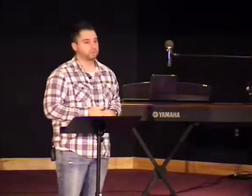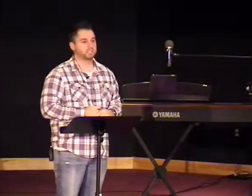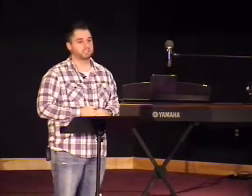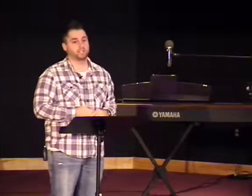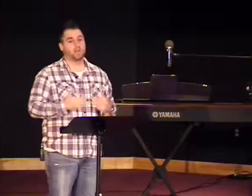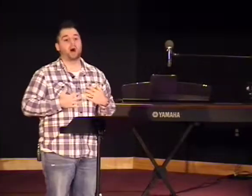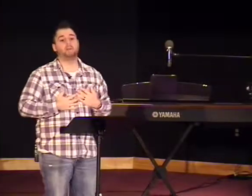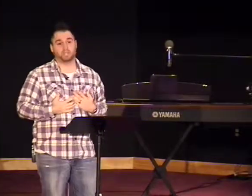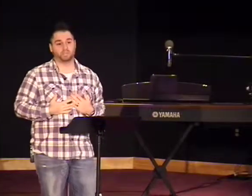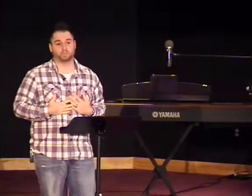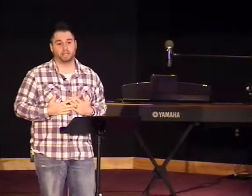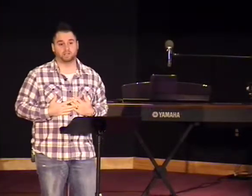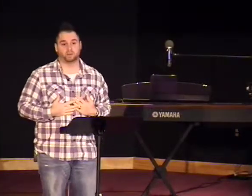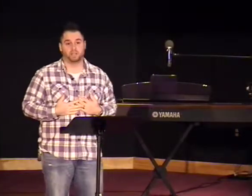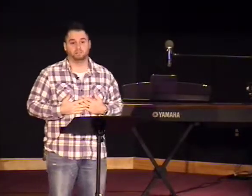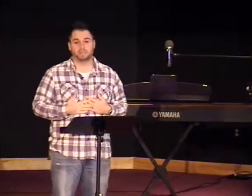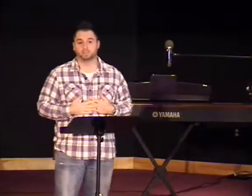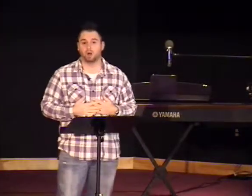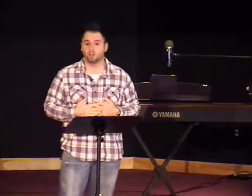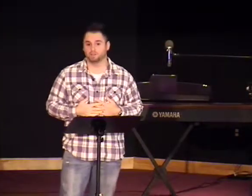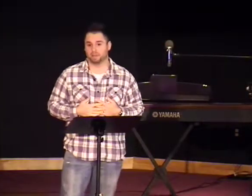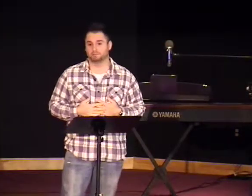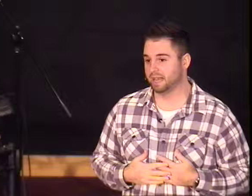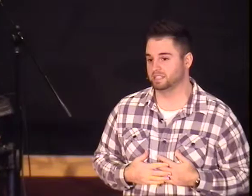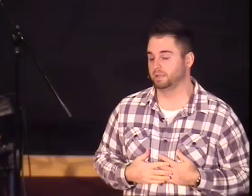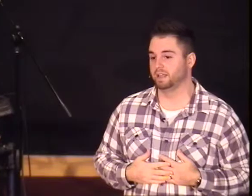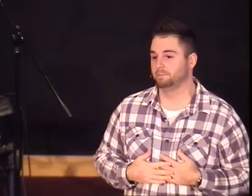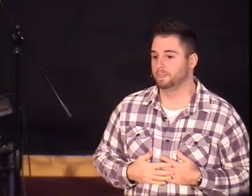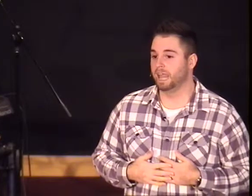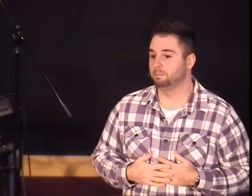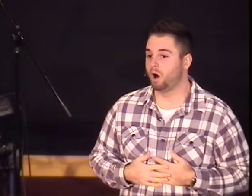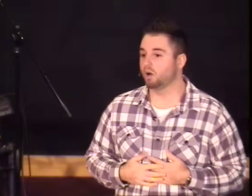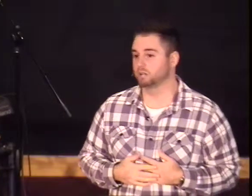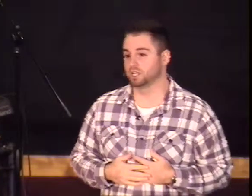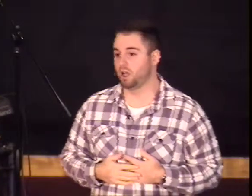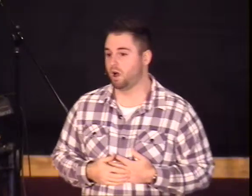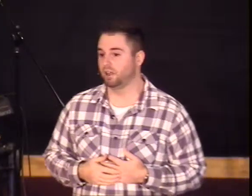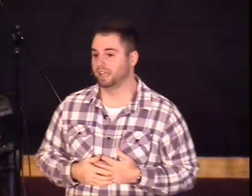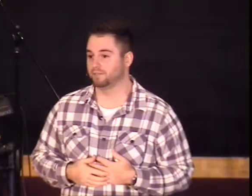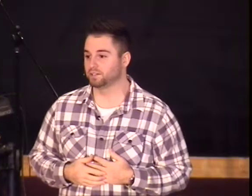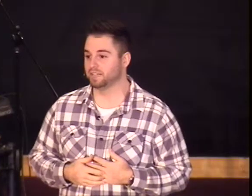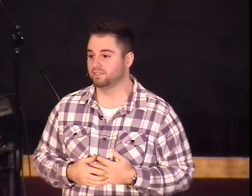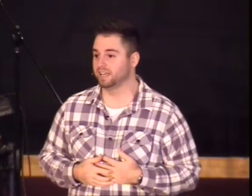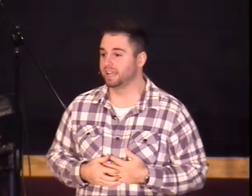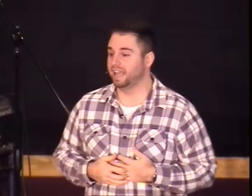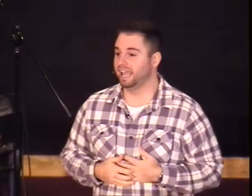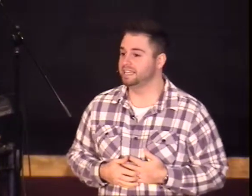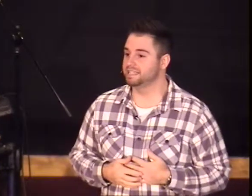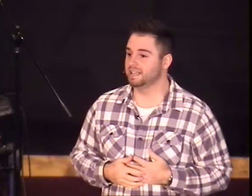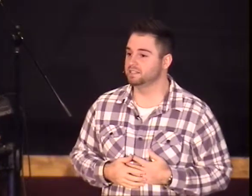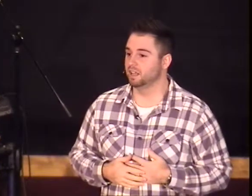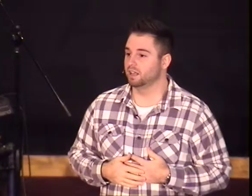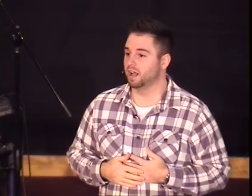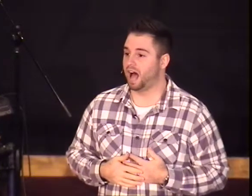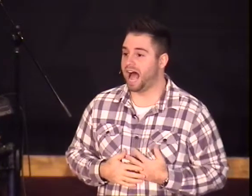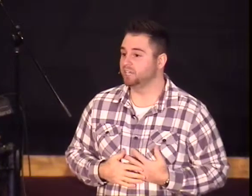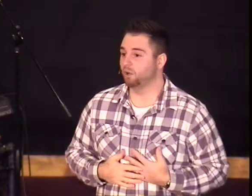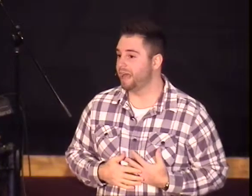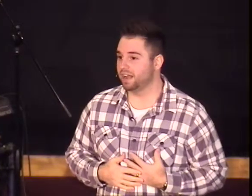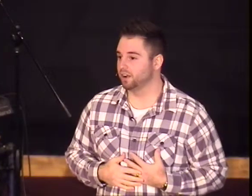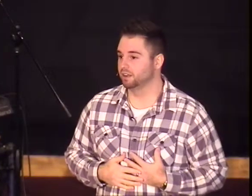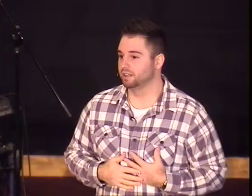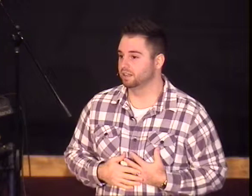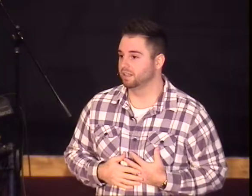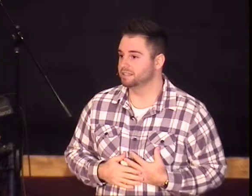And another person said, no, I'm extra special because Apollos baptized me. And Paul comes along in verse 7, and he says, I